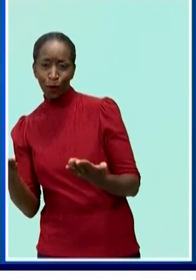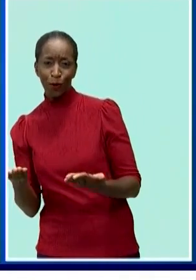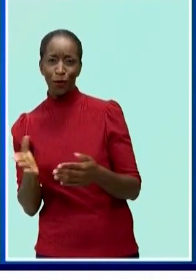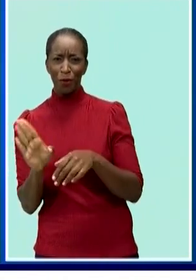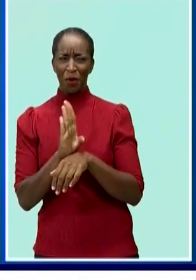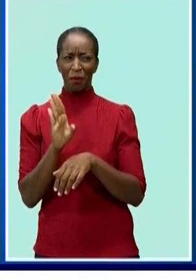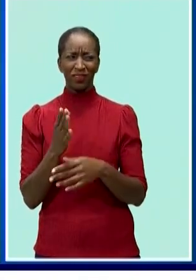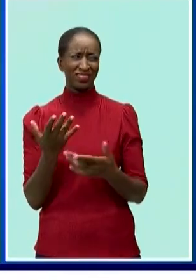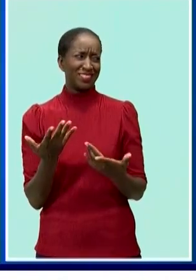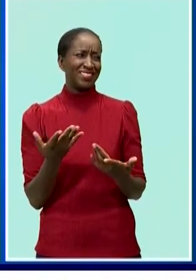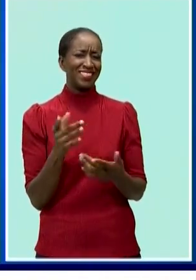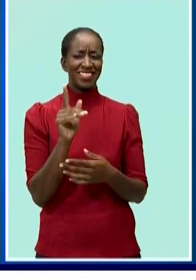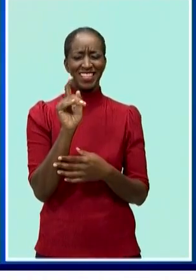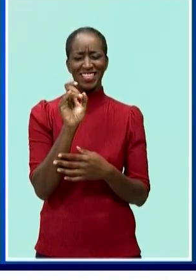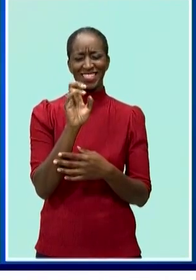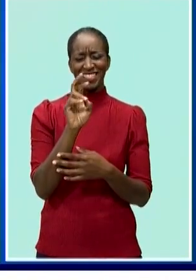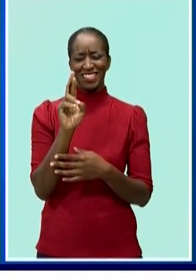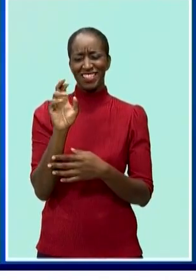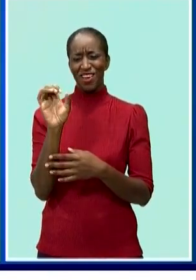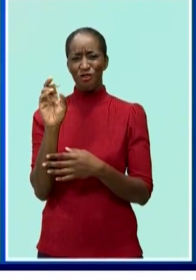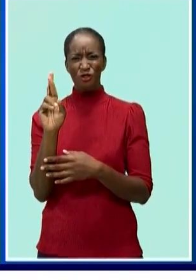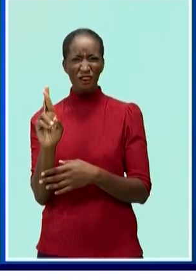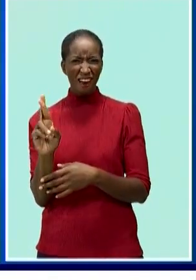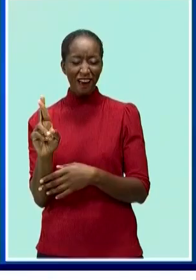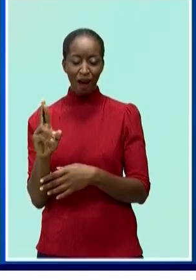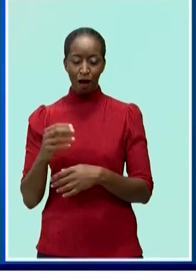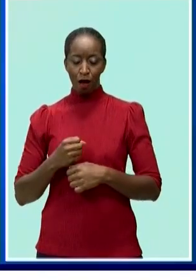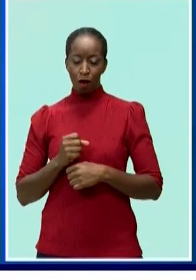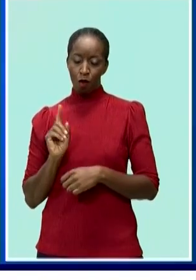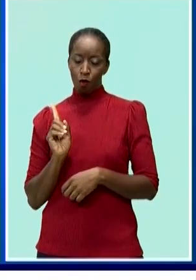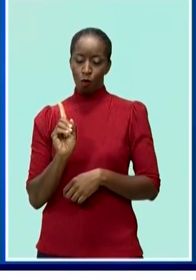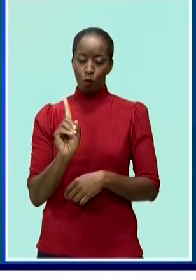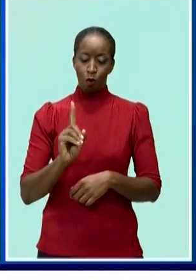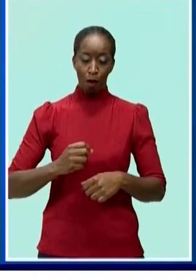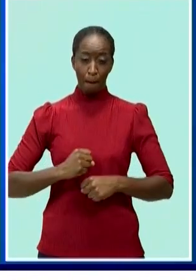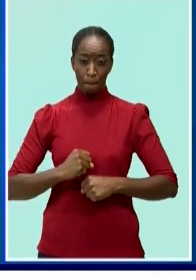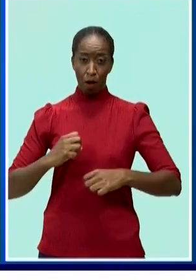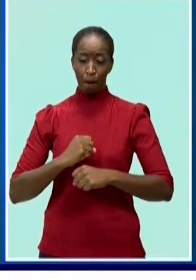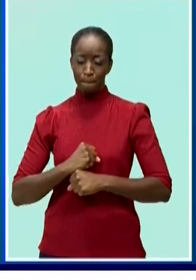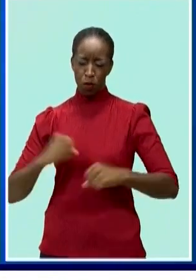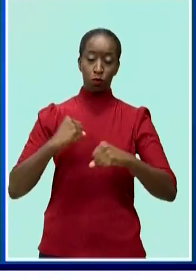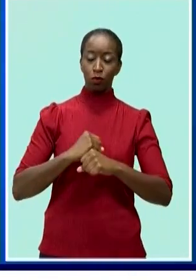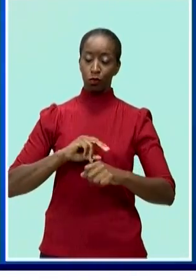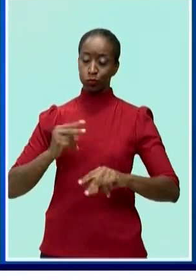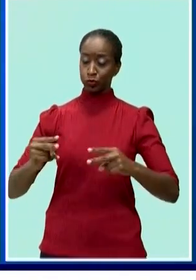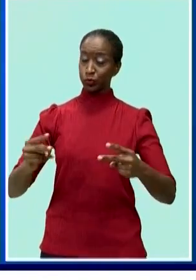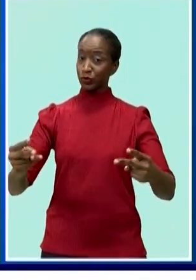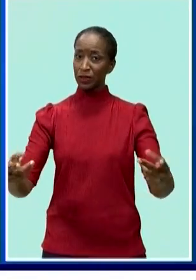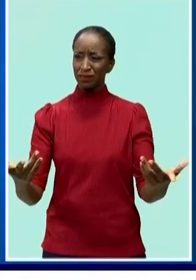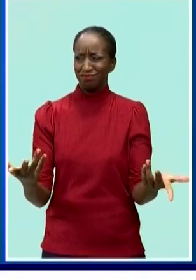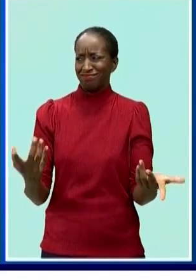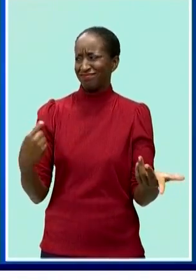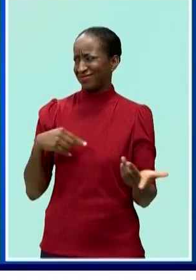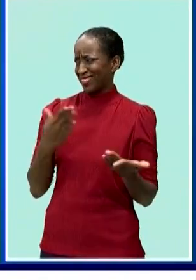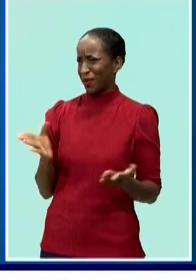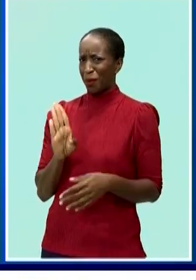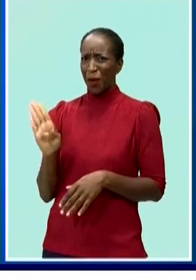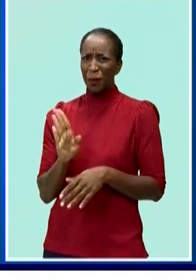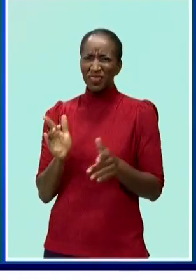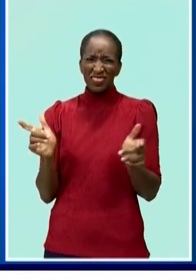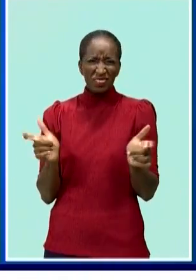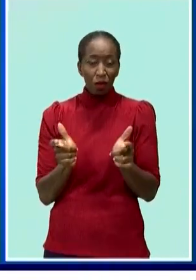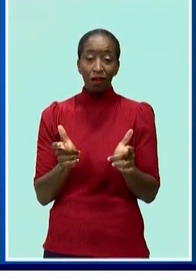I have to warn, sir, that we continue to be exposed to